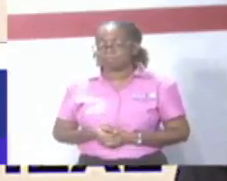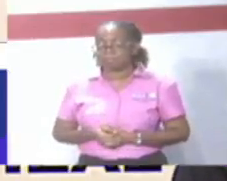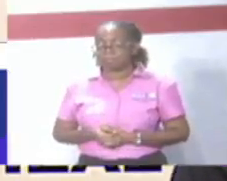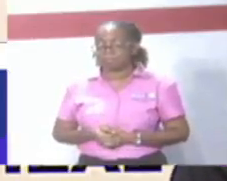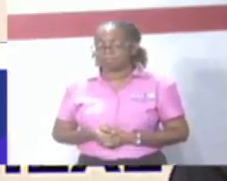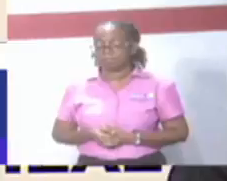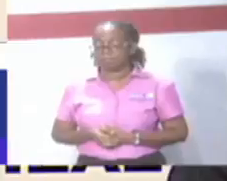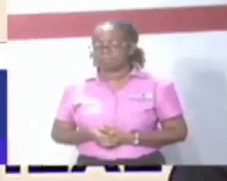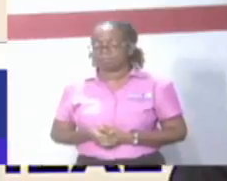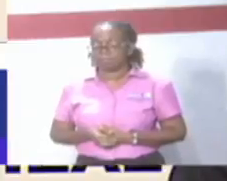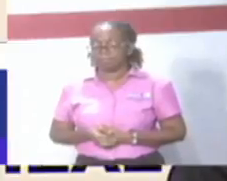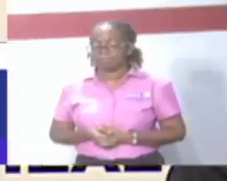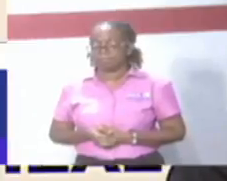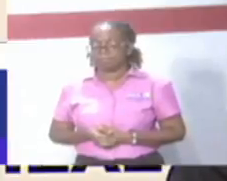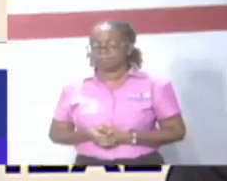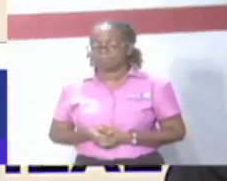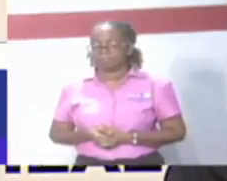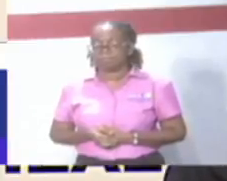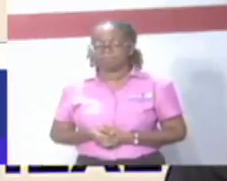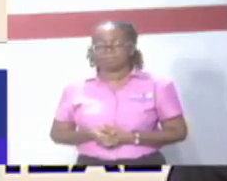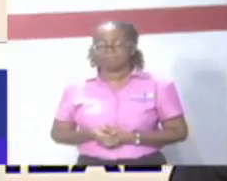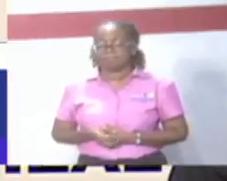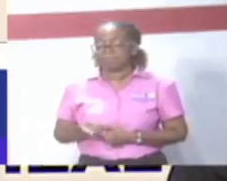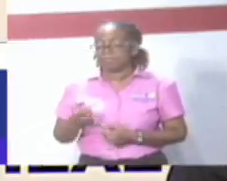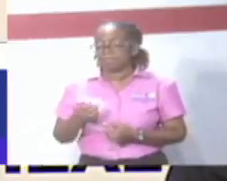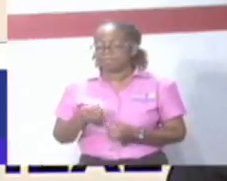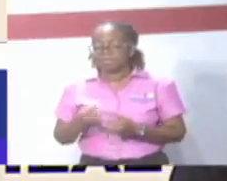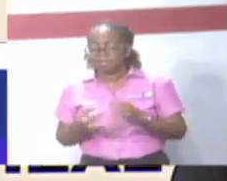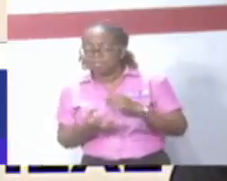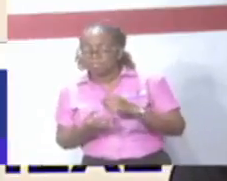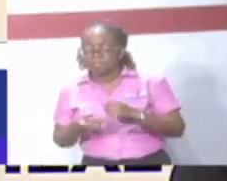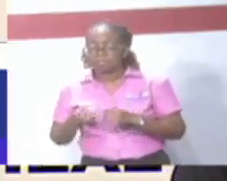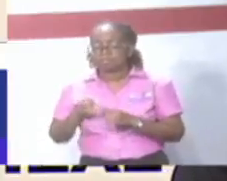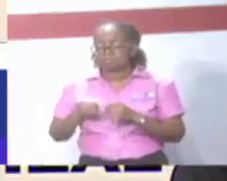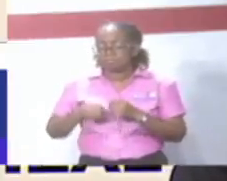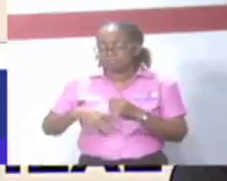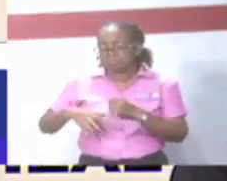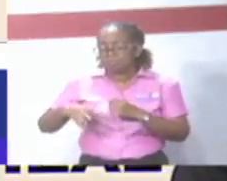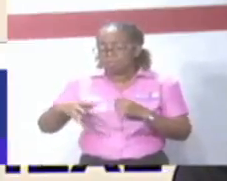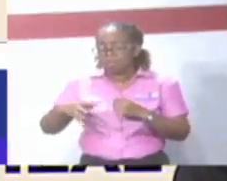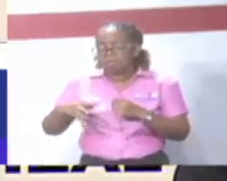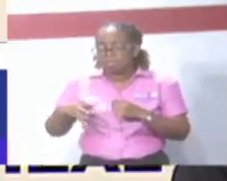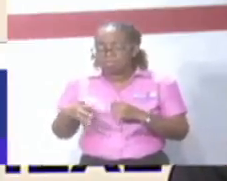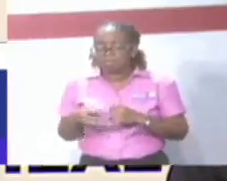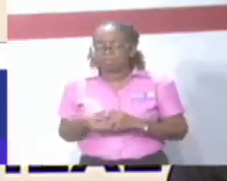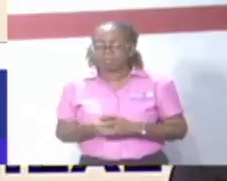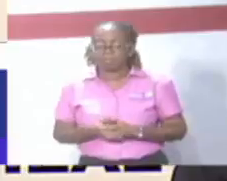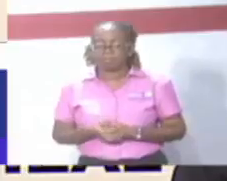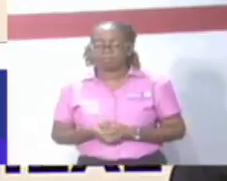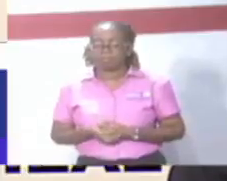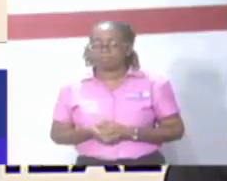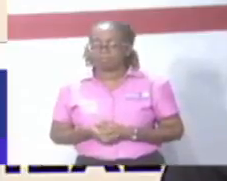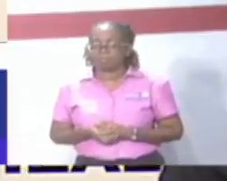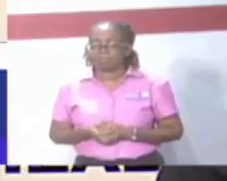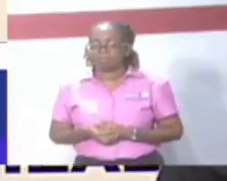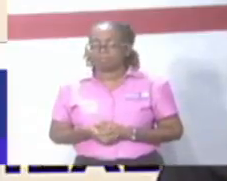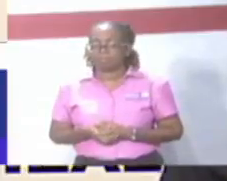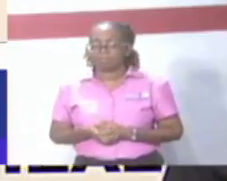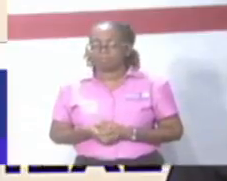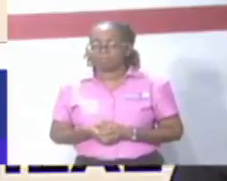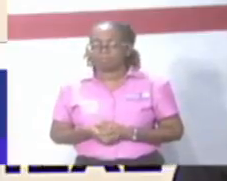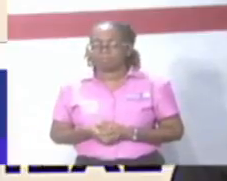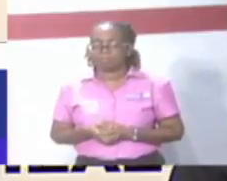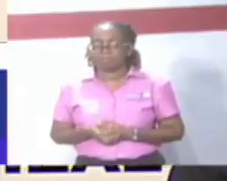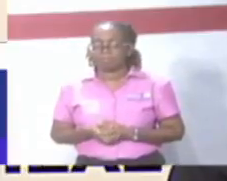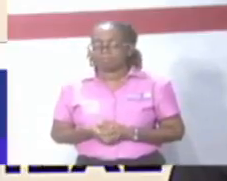scrotal sac or his testicles got enlarged. Now, enlarged testicles is a problem. We call it orchitis in